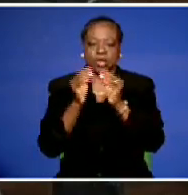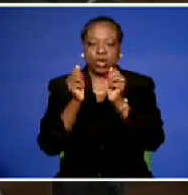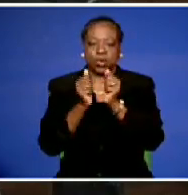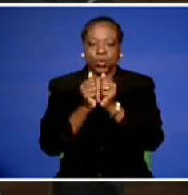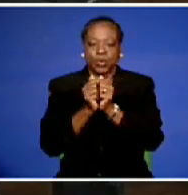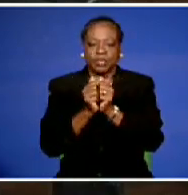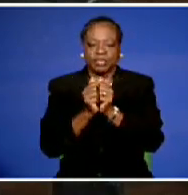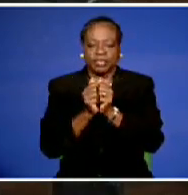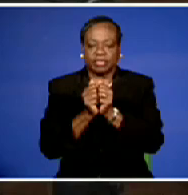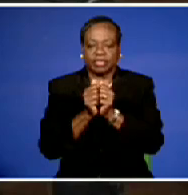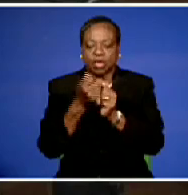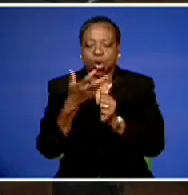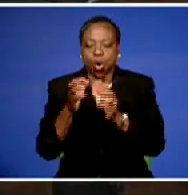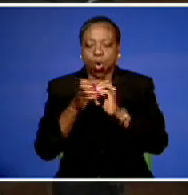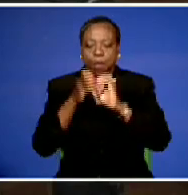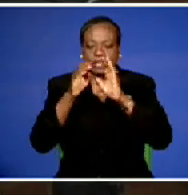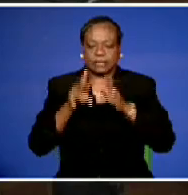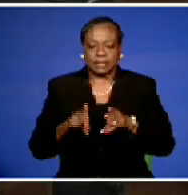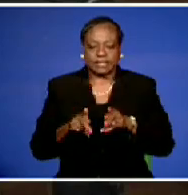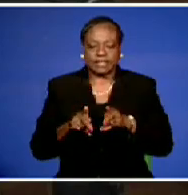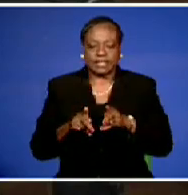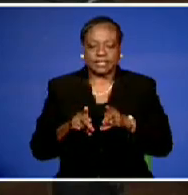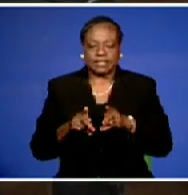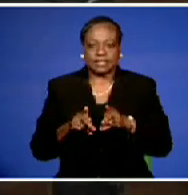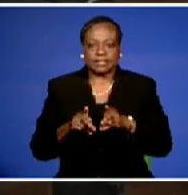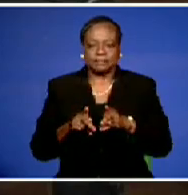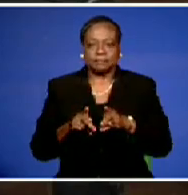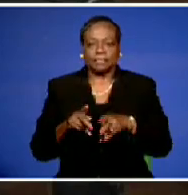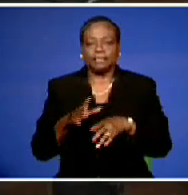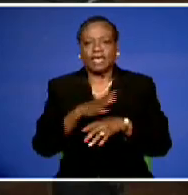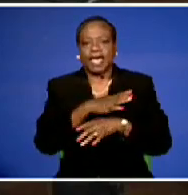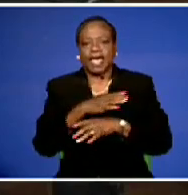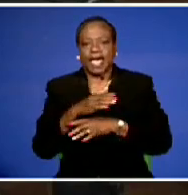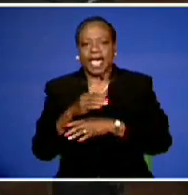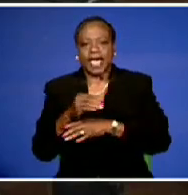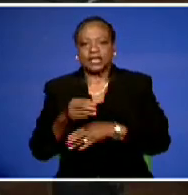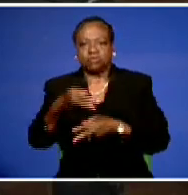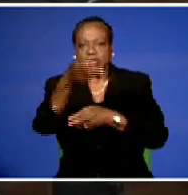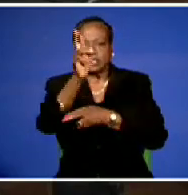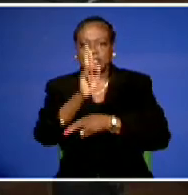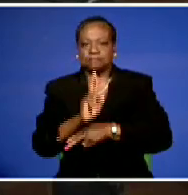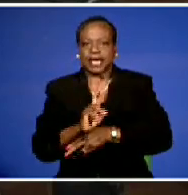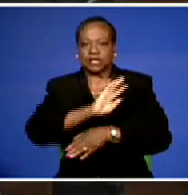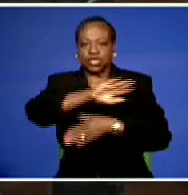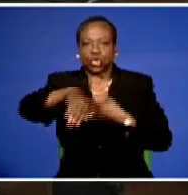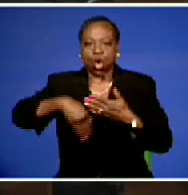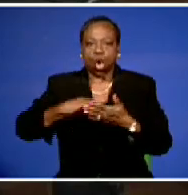own possibilities, and they will respect all